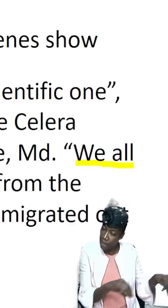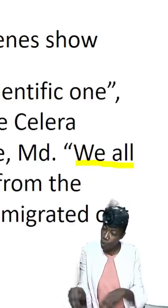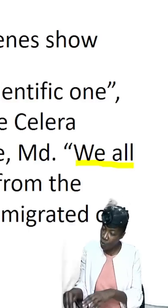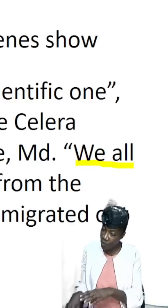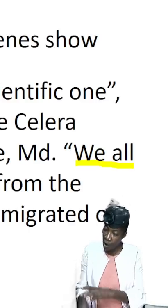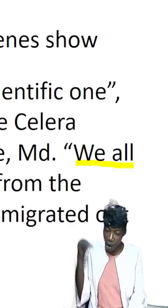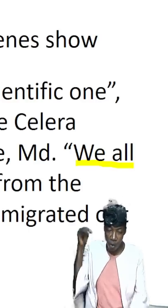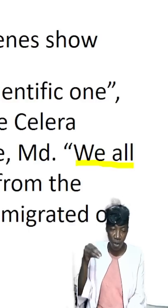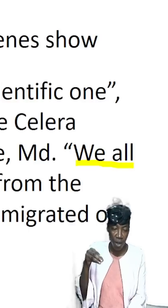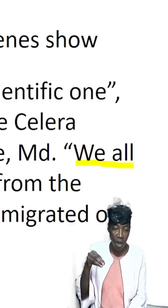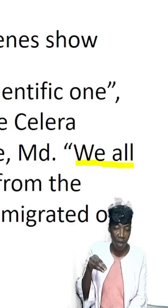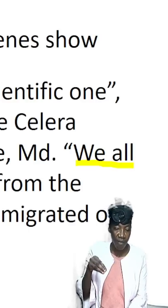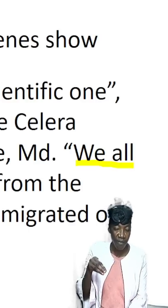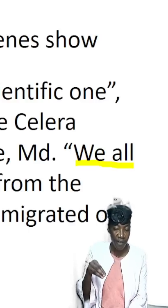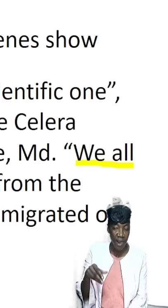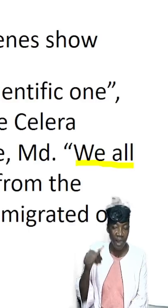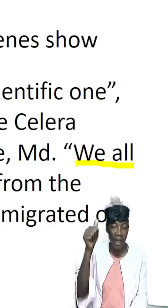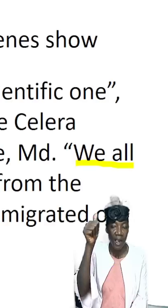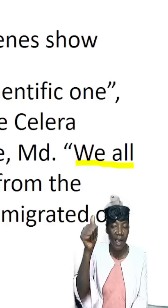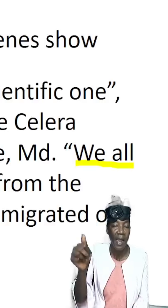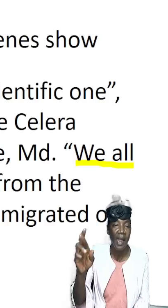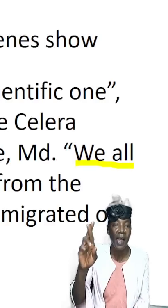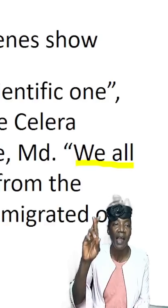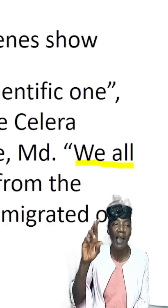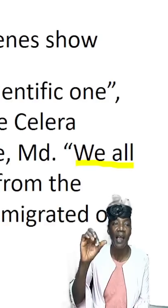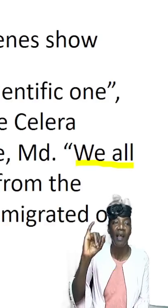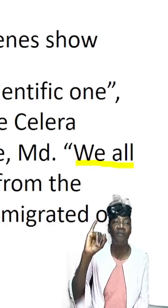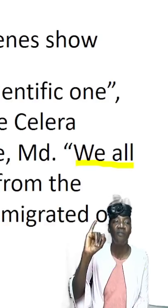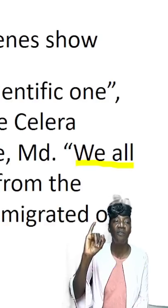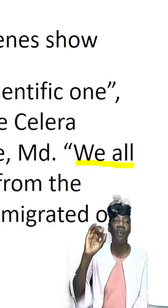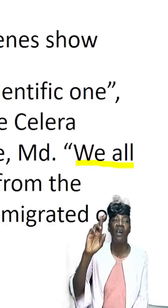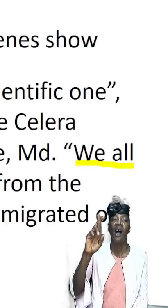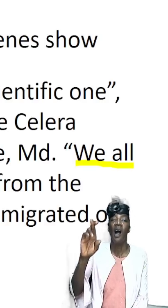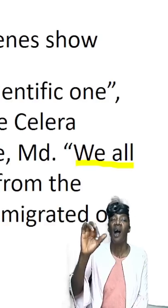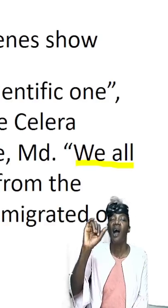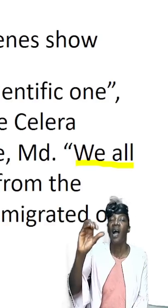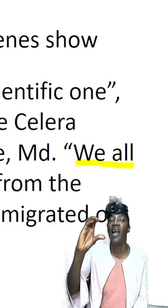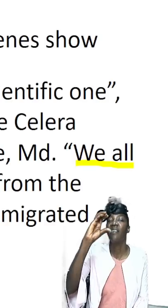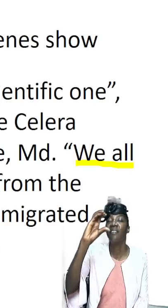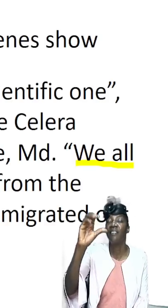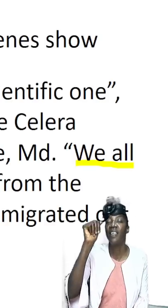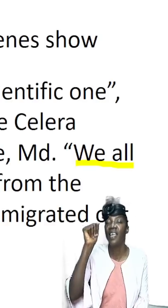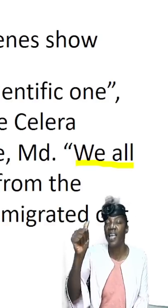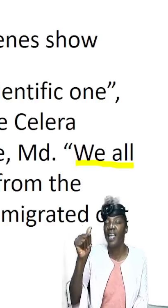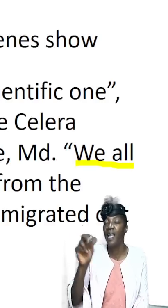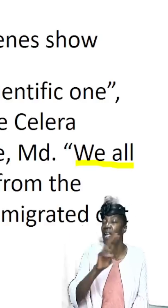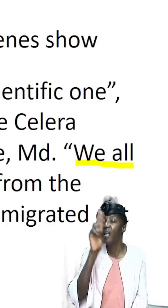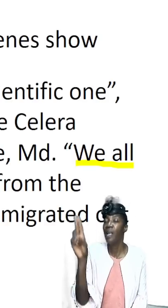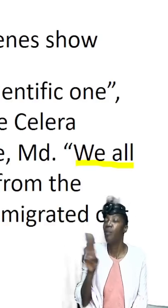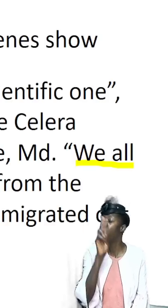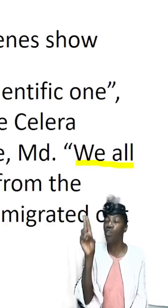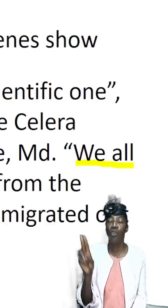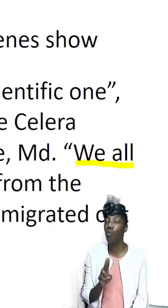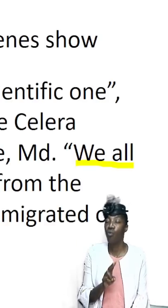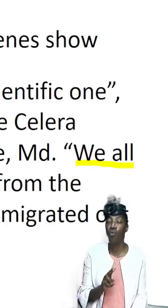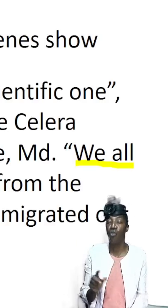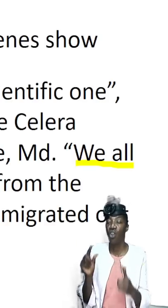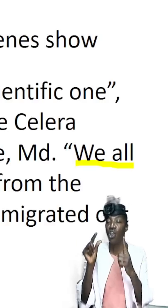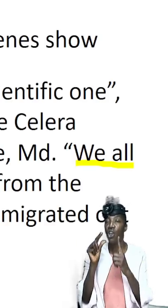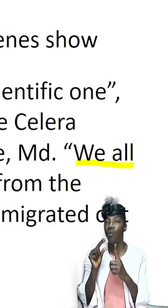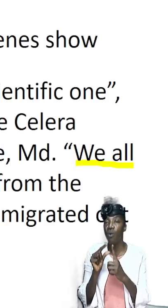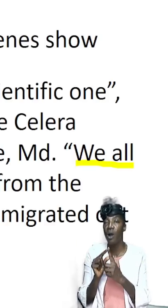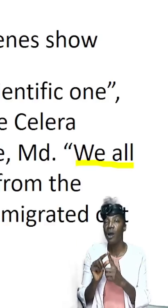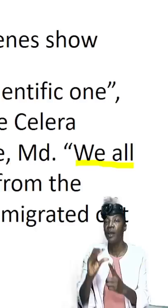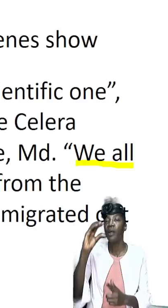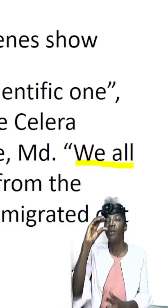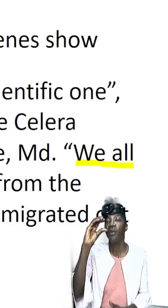of that place called Babel, and spread themselves. He used the word colonize. And they were dispersed across